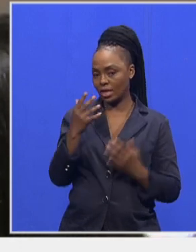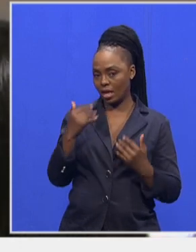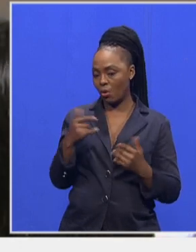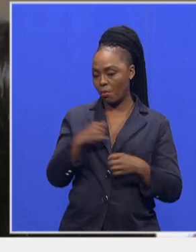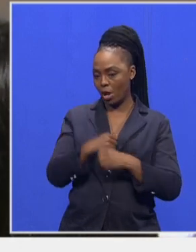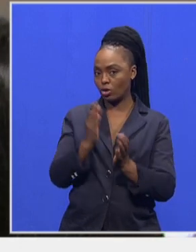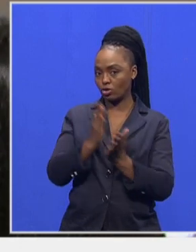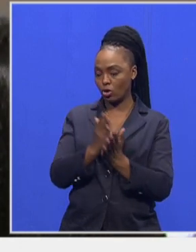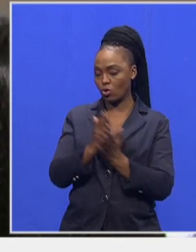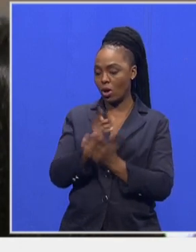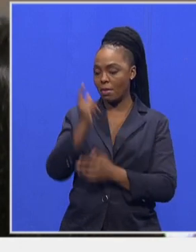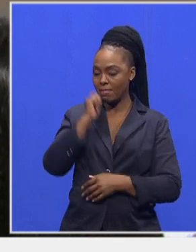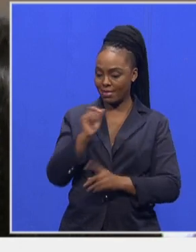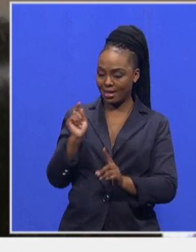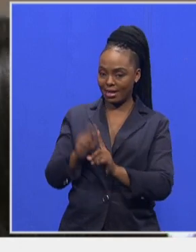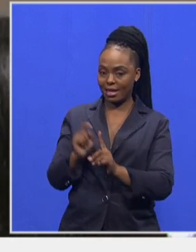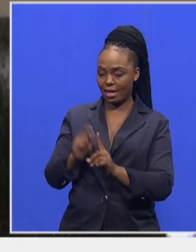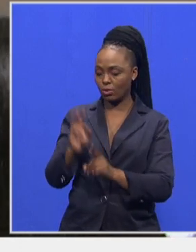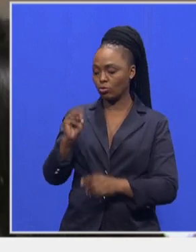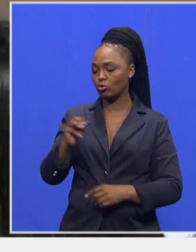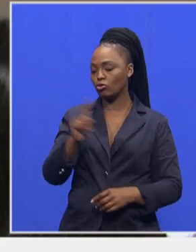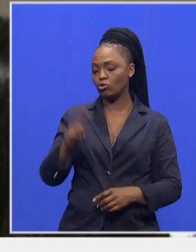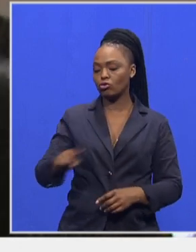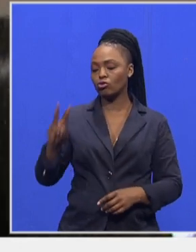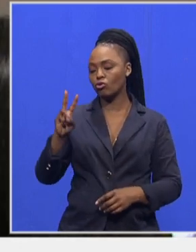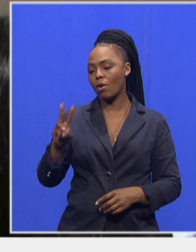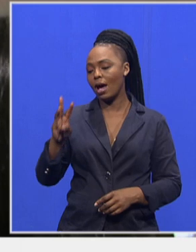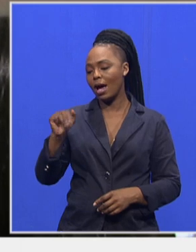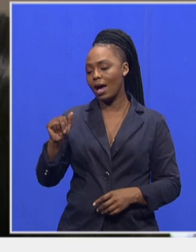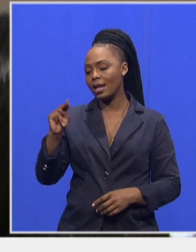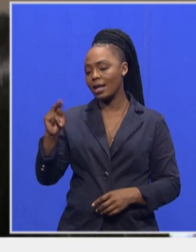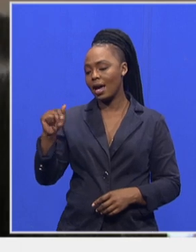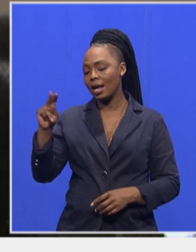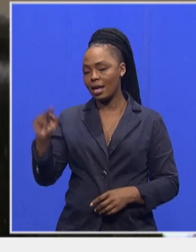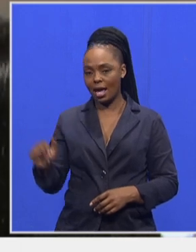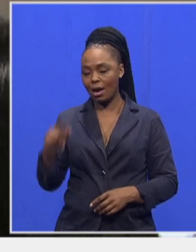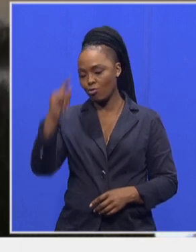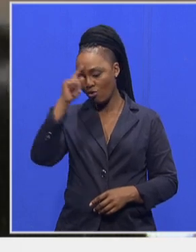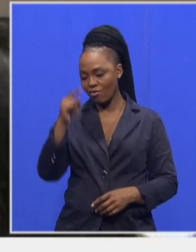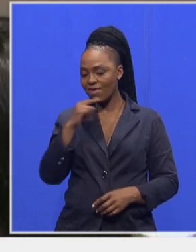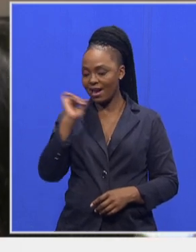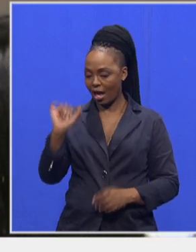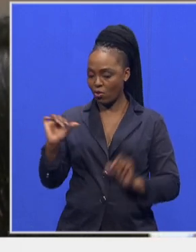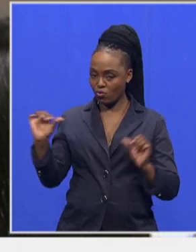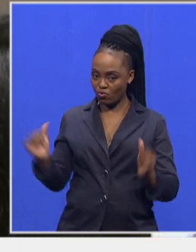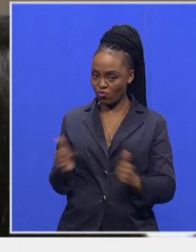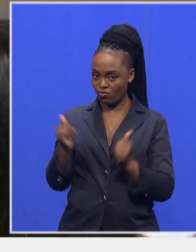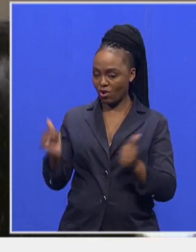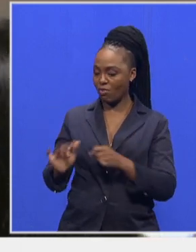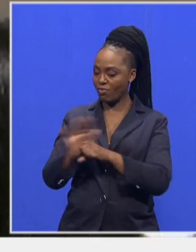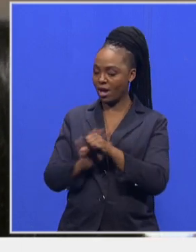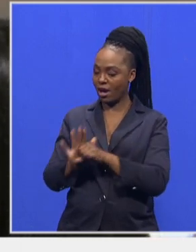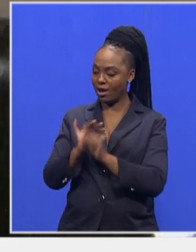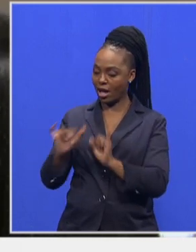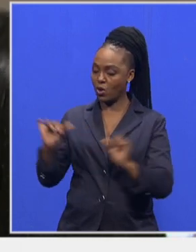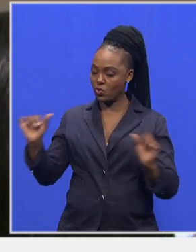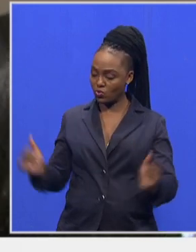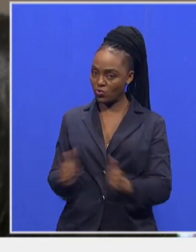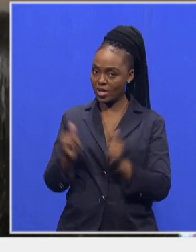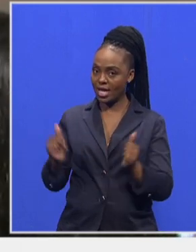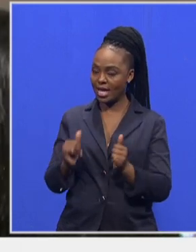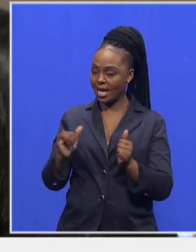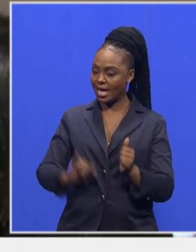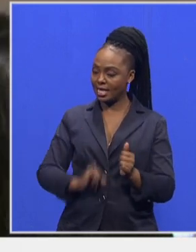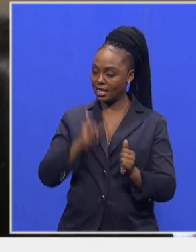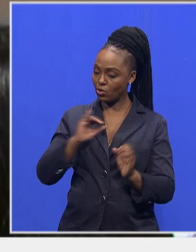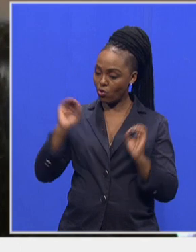is he has a record that can stand the test of credibility and integrity? Or can